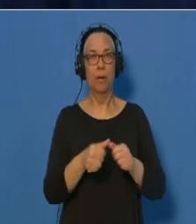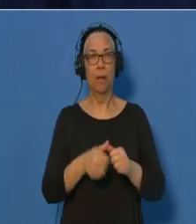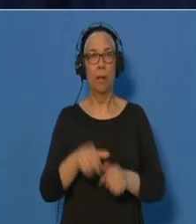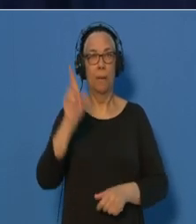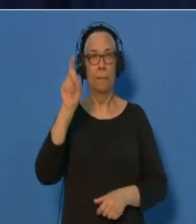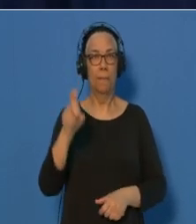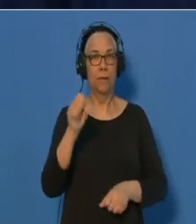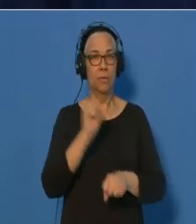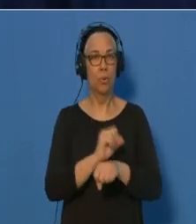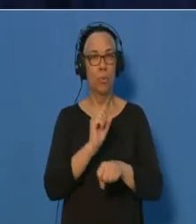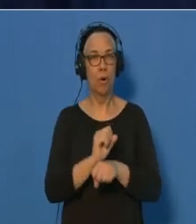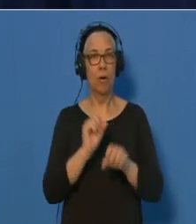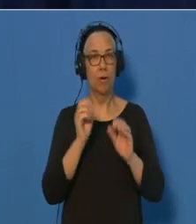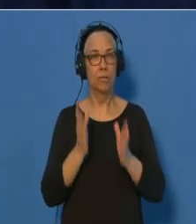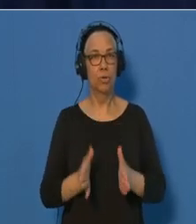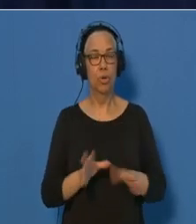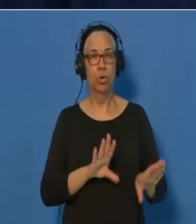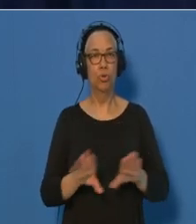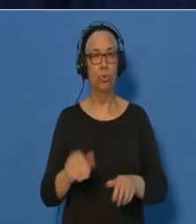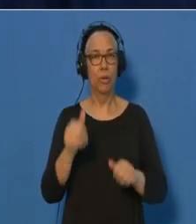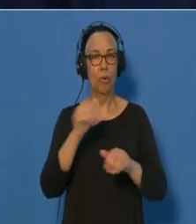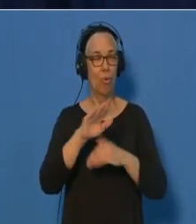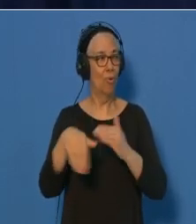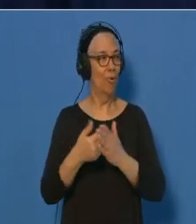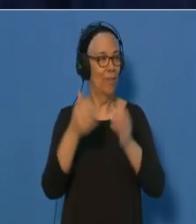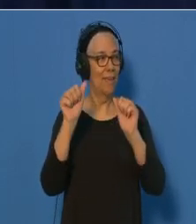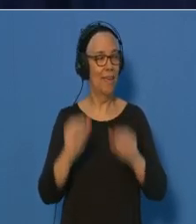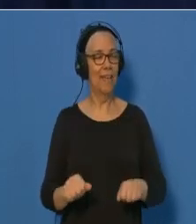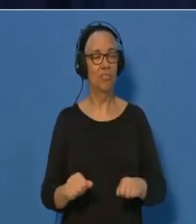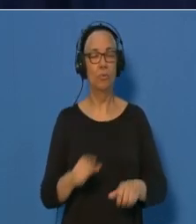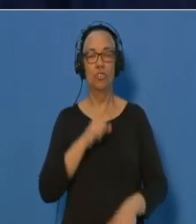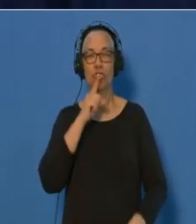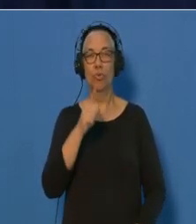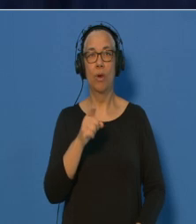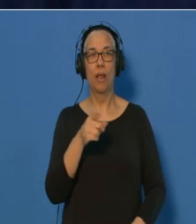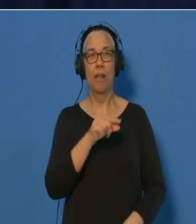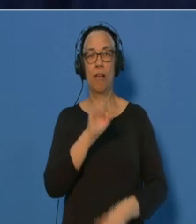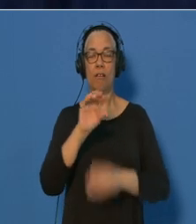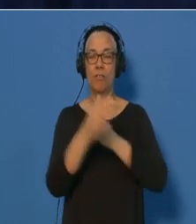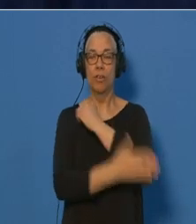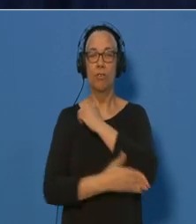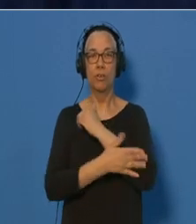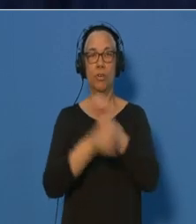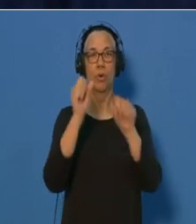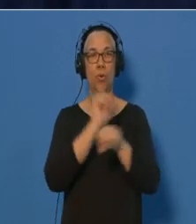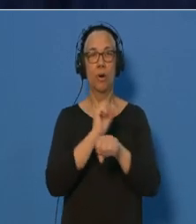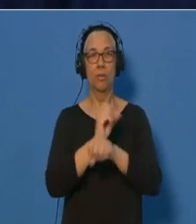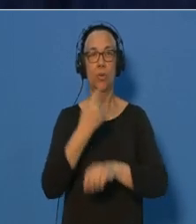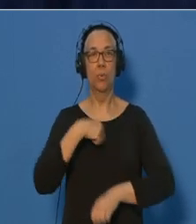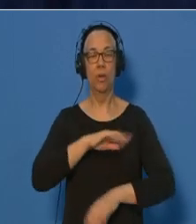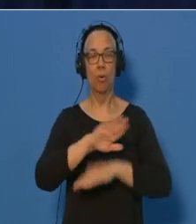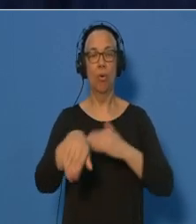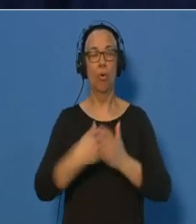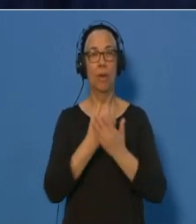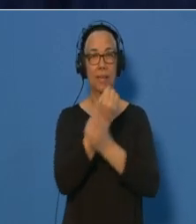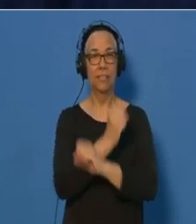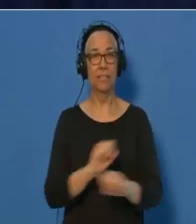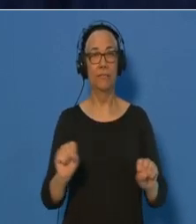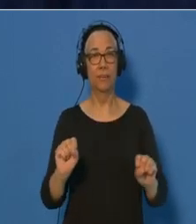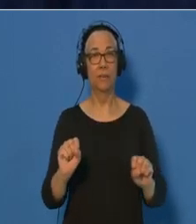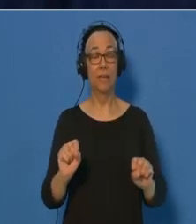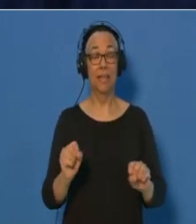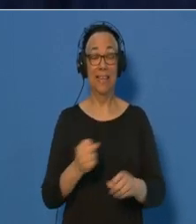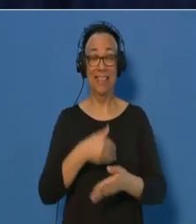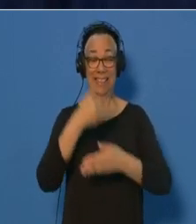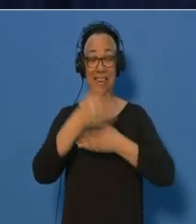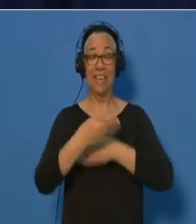doing everything they can to ensure that this country is able to operate and we all remain safe. Over the next